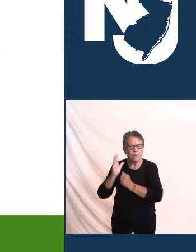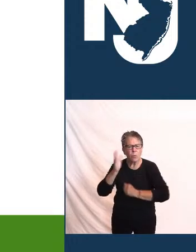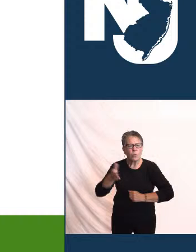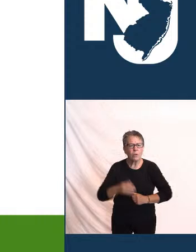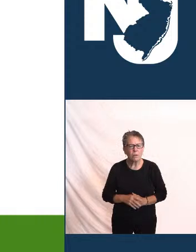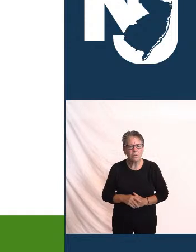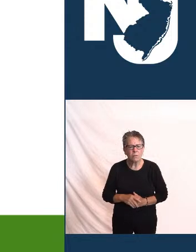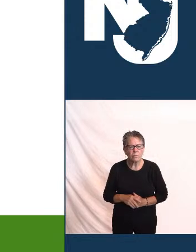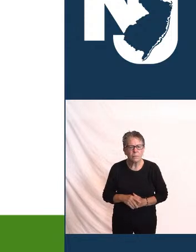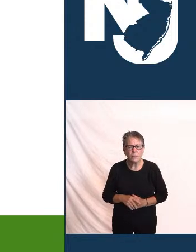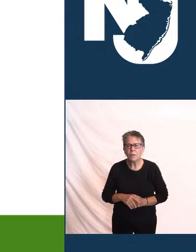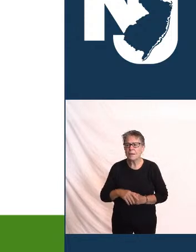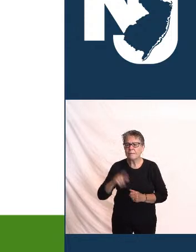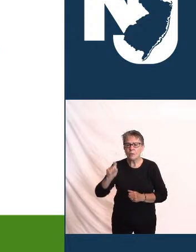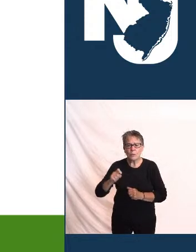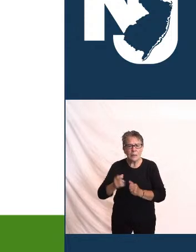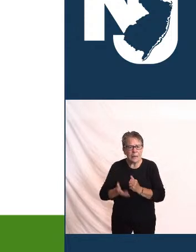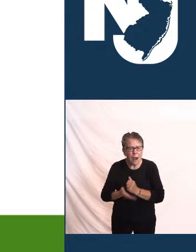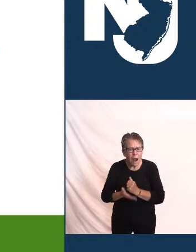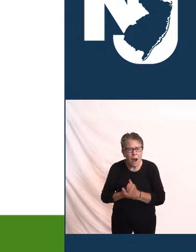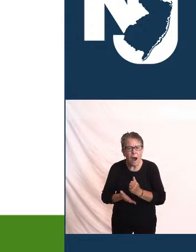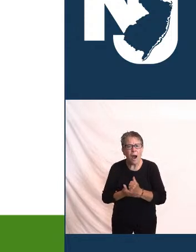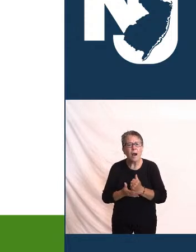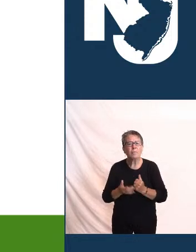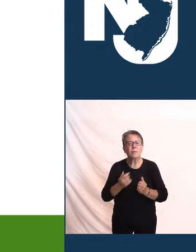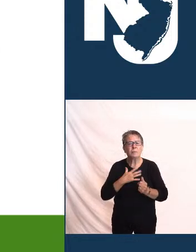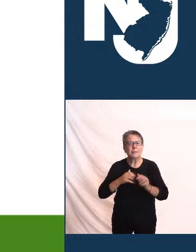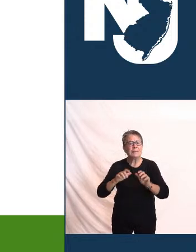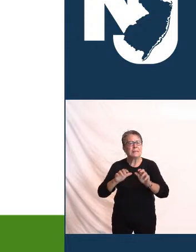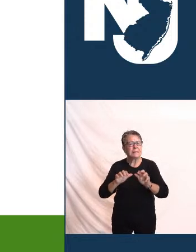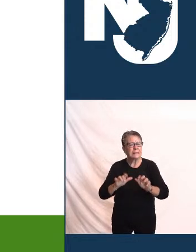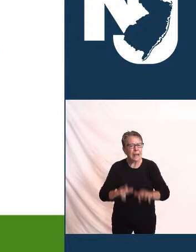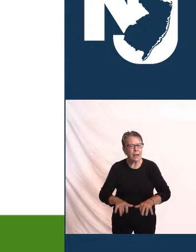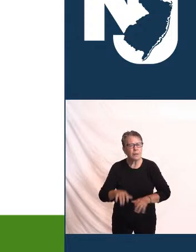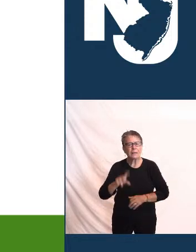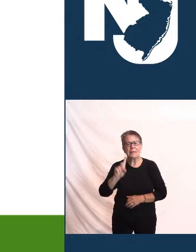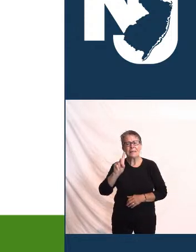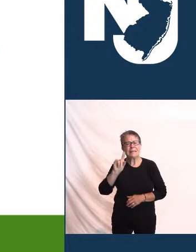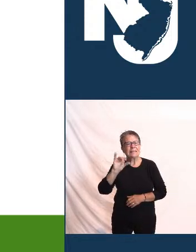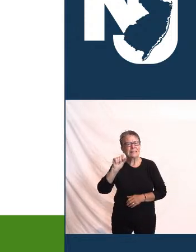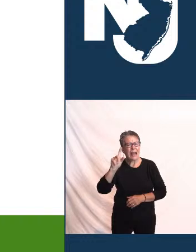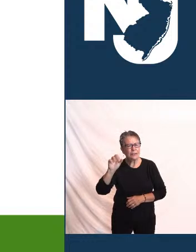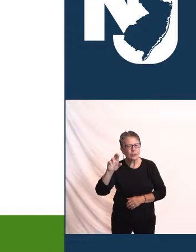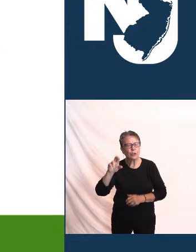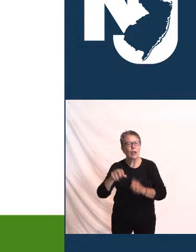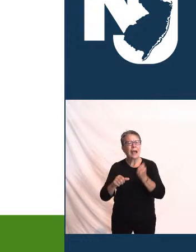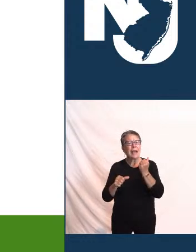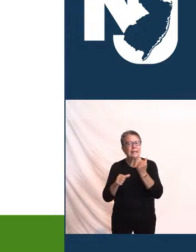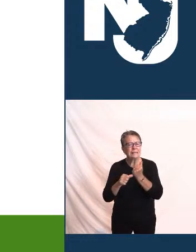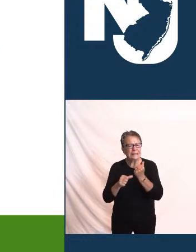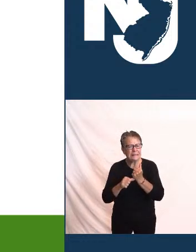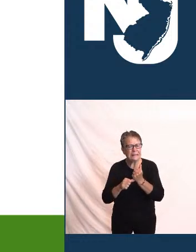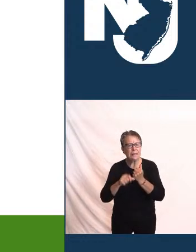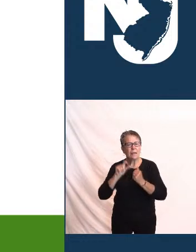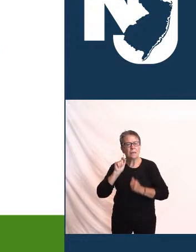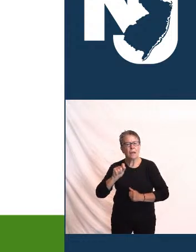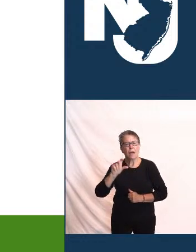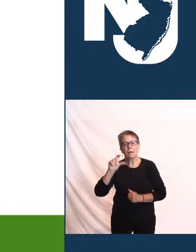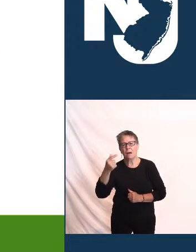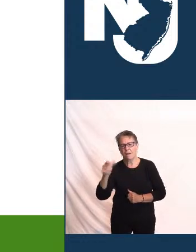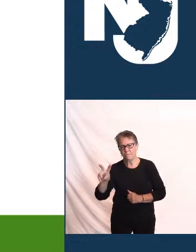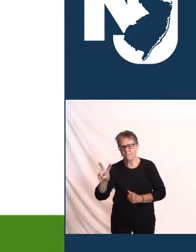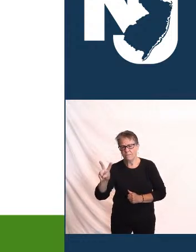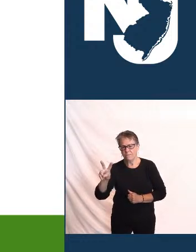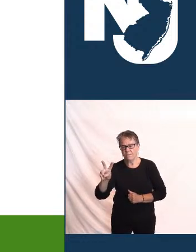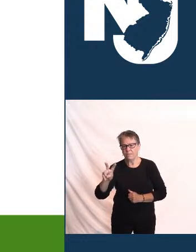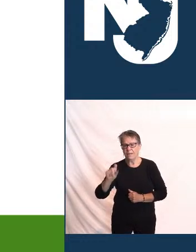disasterassistance.gov, disasterassistance.gov. So just because one of these walk-in centers may be shutting down does not mean that FEMA is going